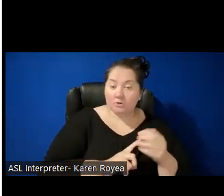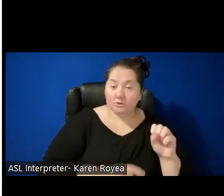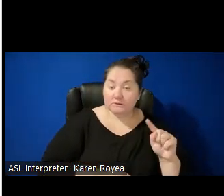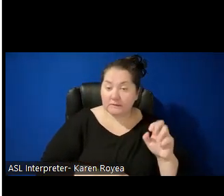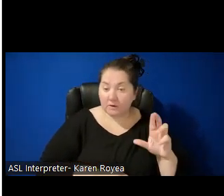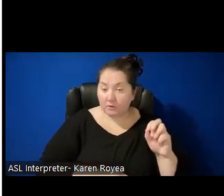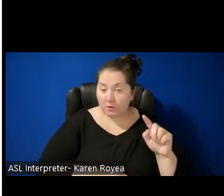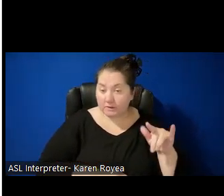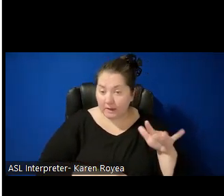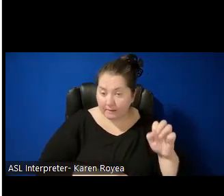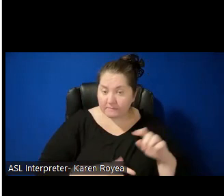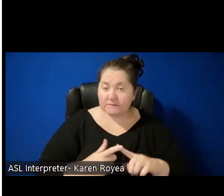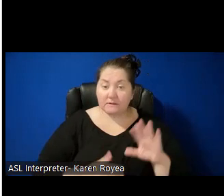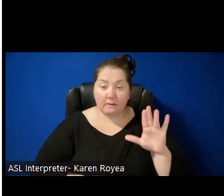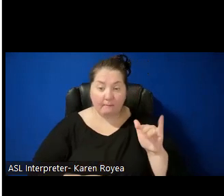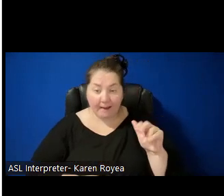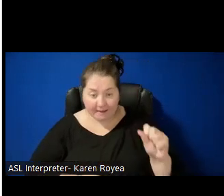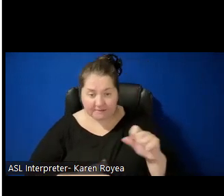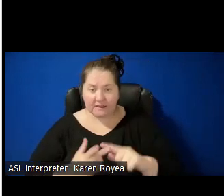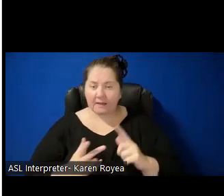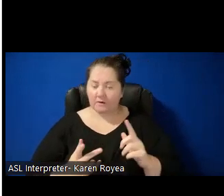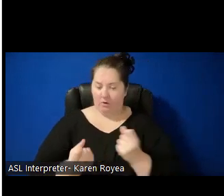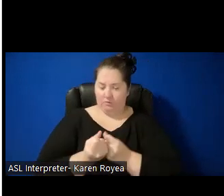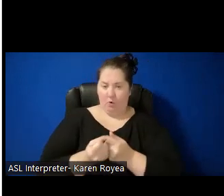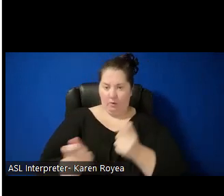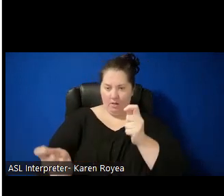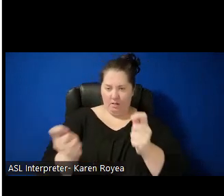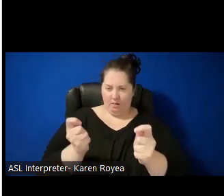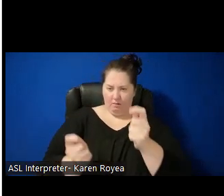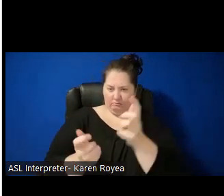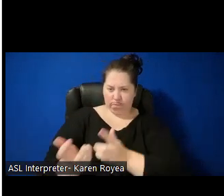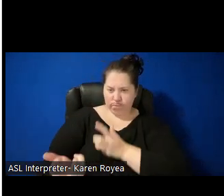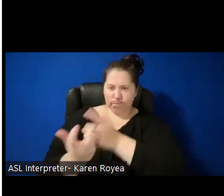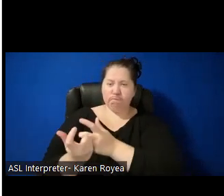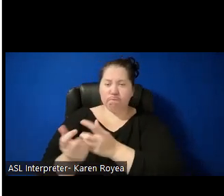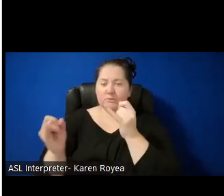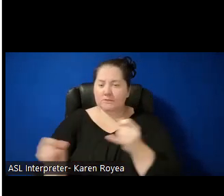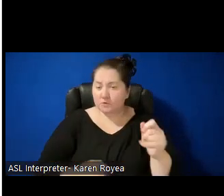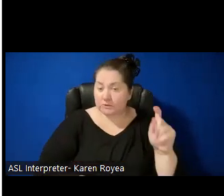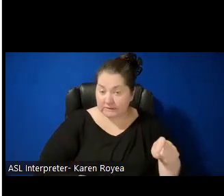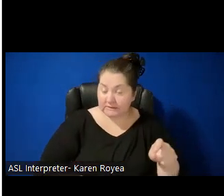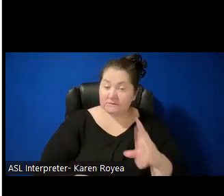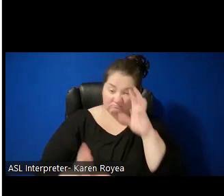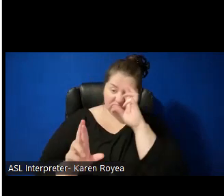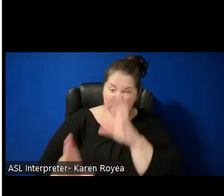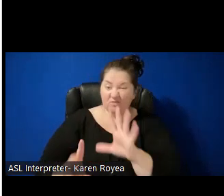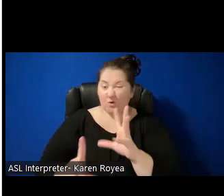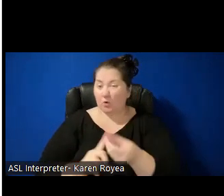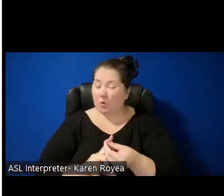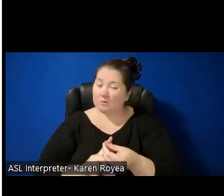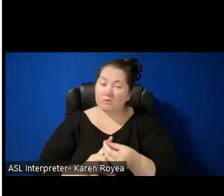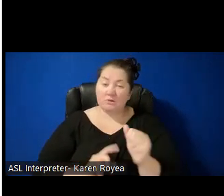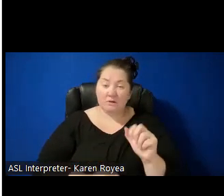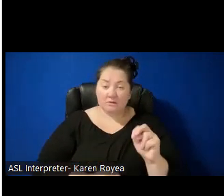tailor our support so that we are supporting their individual needs while respecting their cultural autonomy and